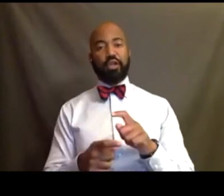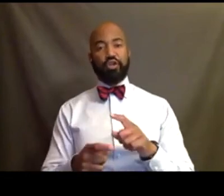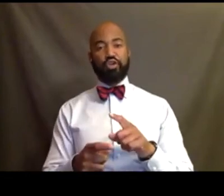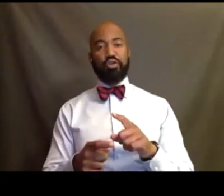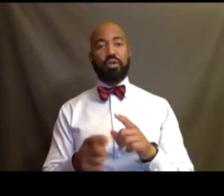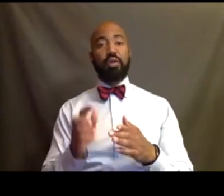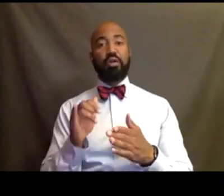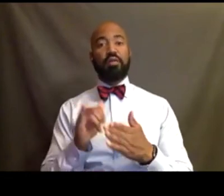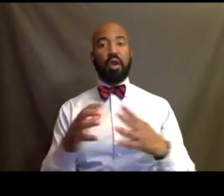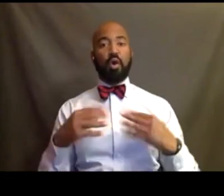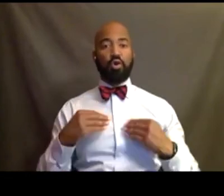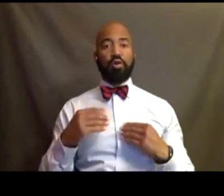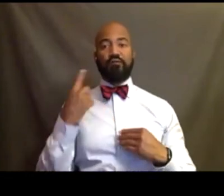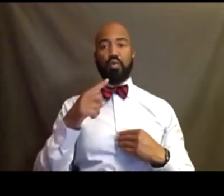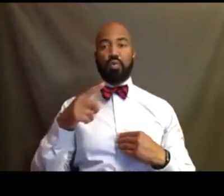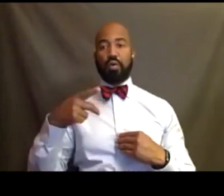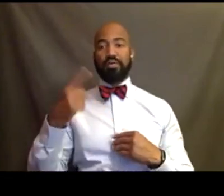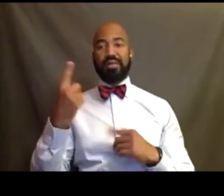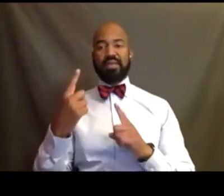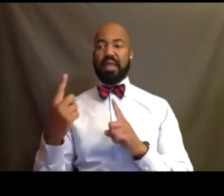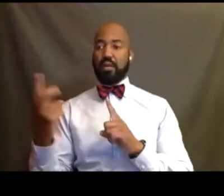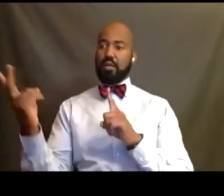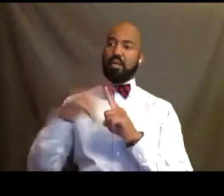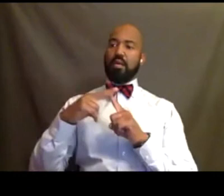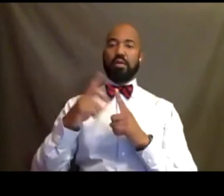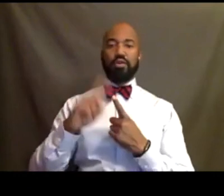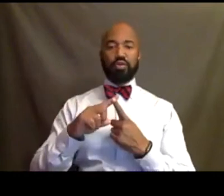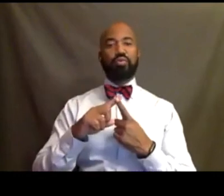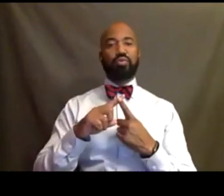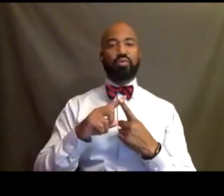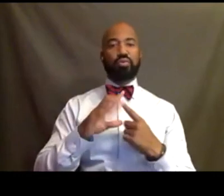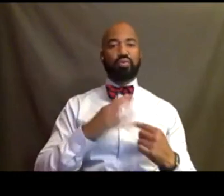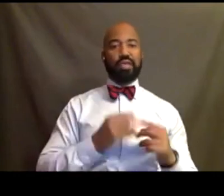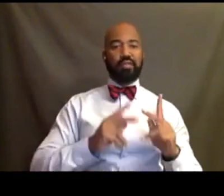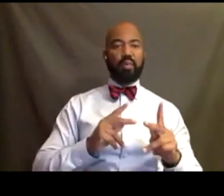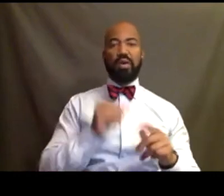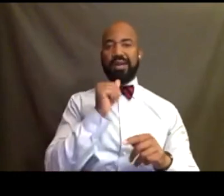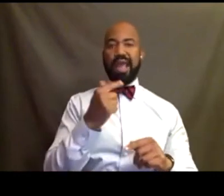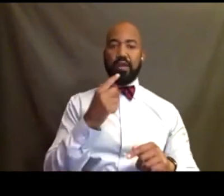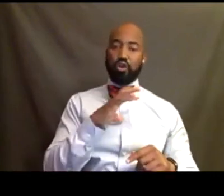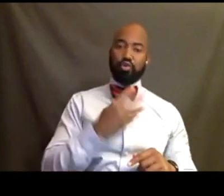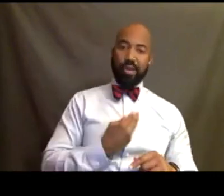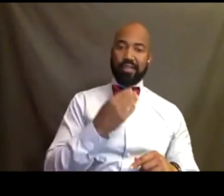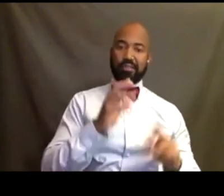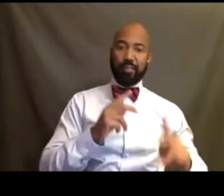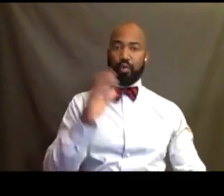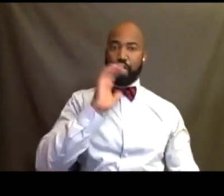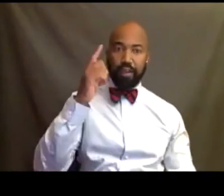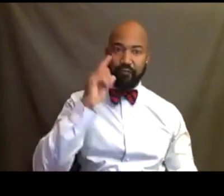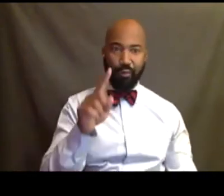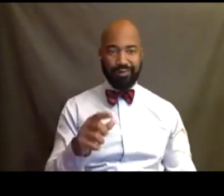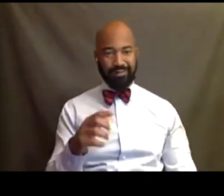on trans folks and not something that is like sought for, you know, that it's this